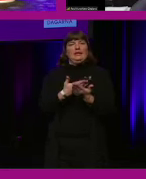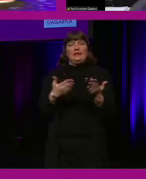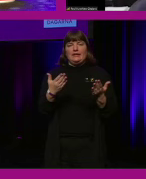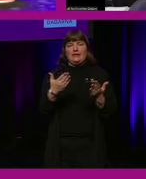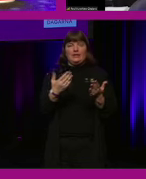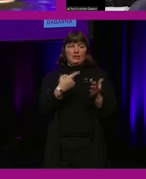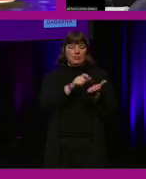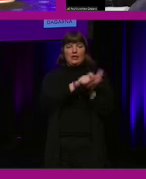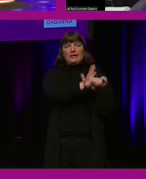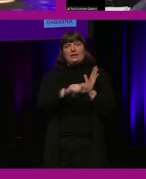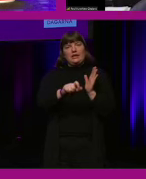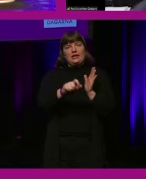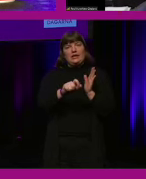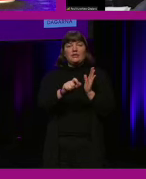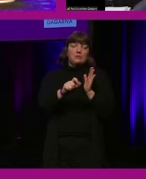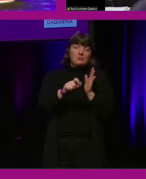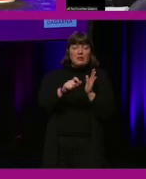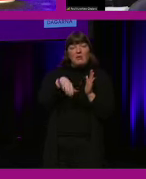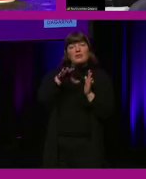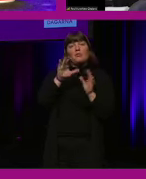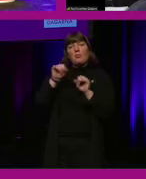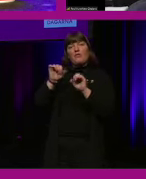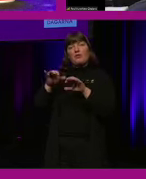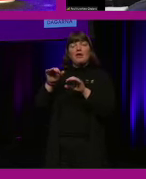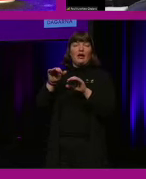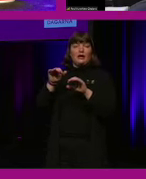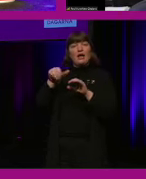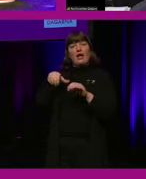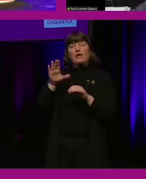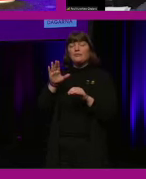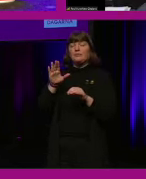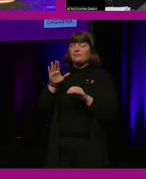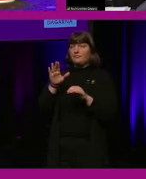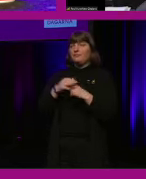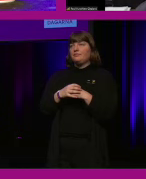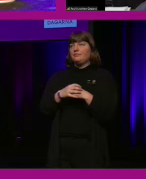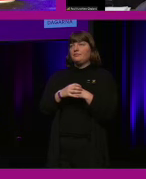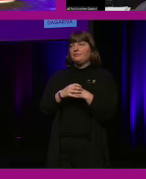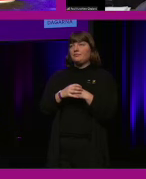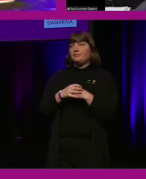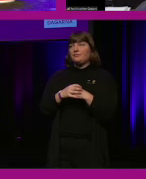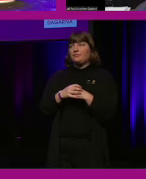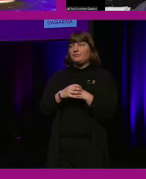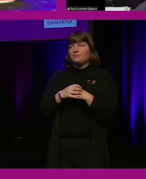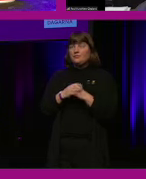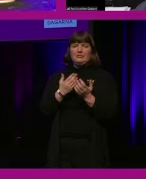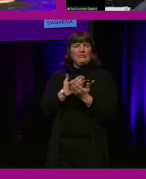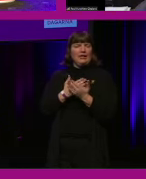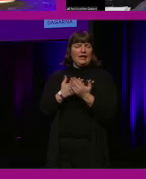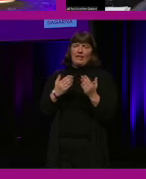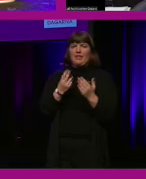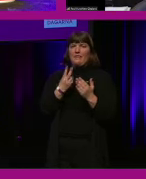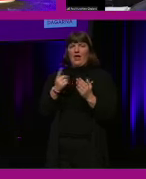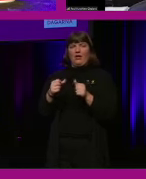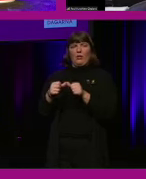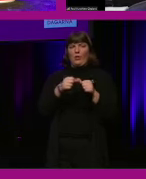articulate journalists. Those most affected by misconduct in a democracy are not well-organized trade